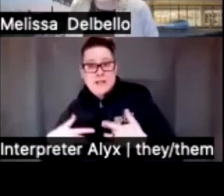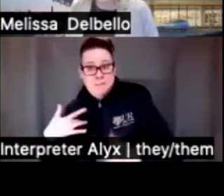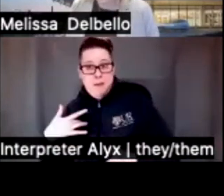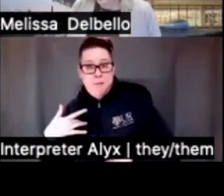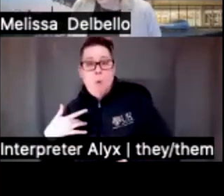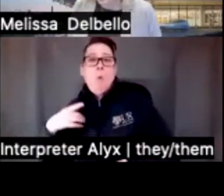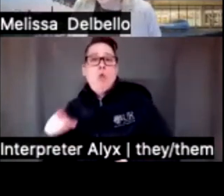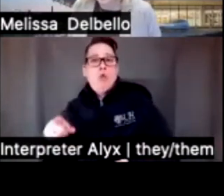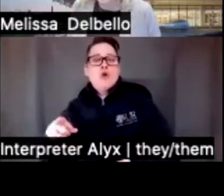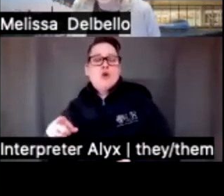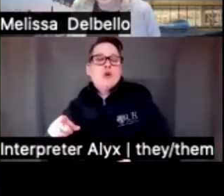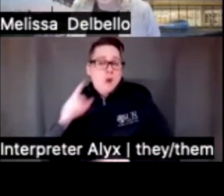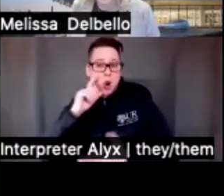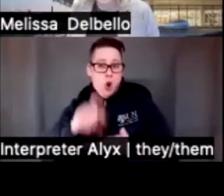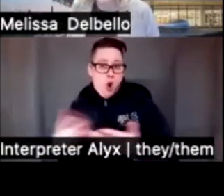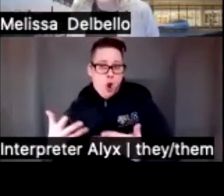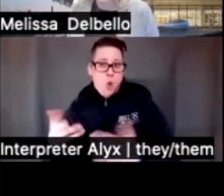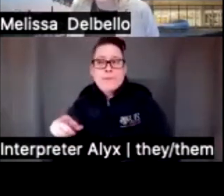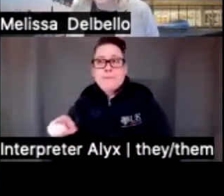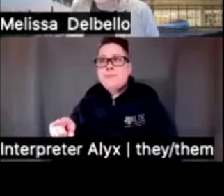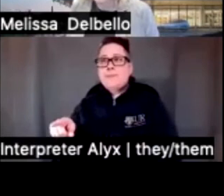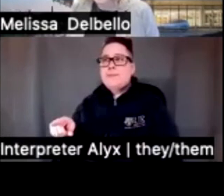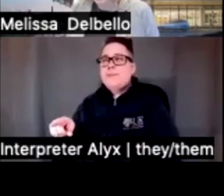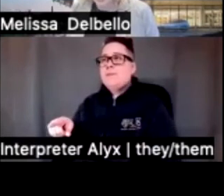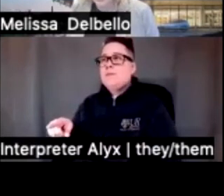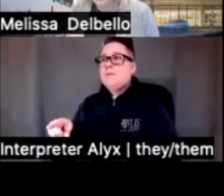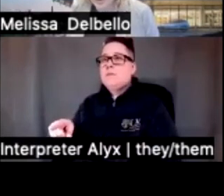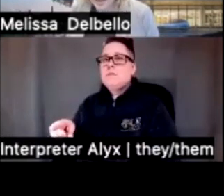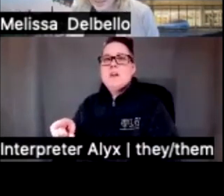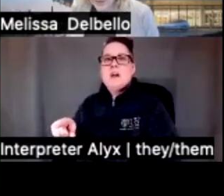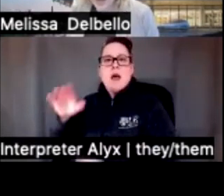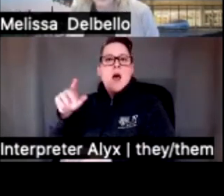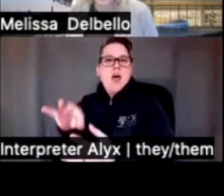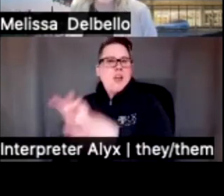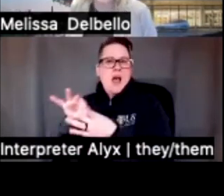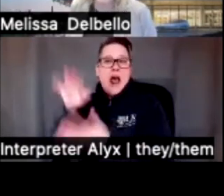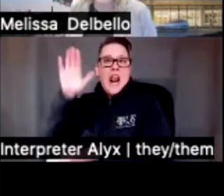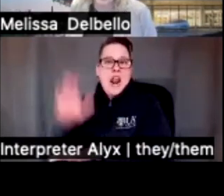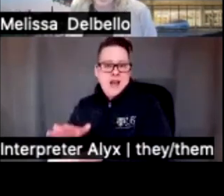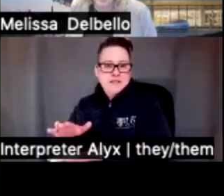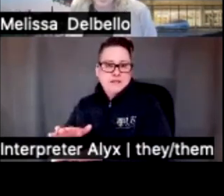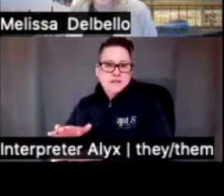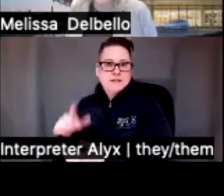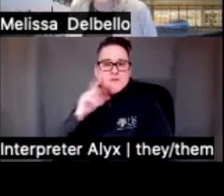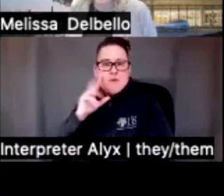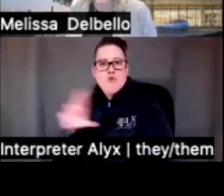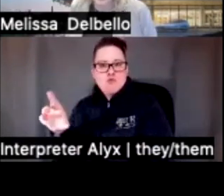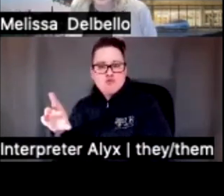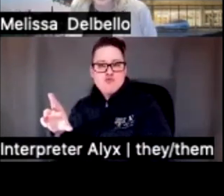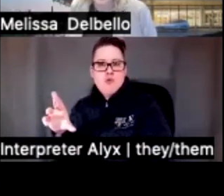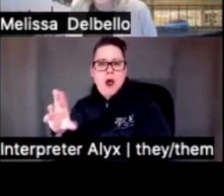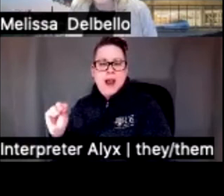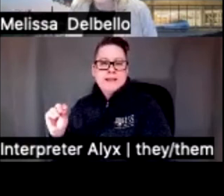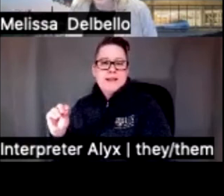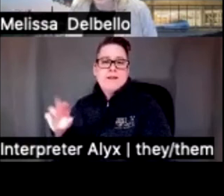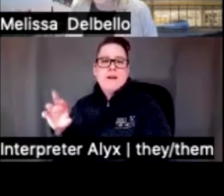which what you can see is there is decreased connectivity between the right amygdala and the anterior